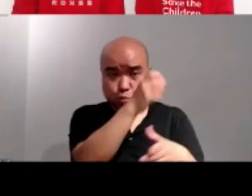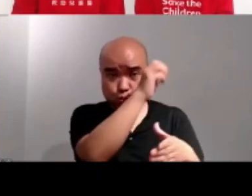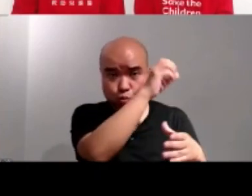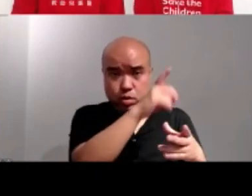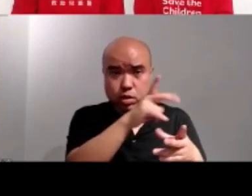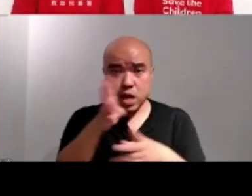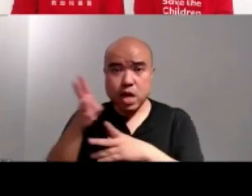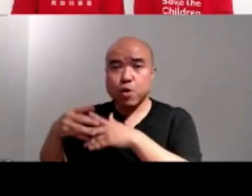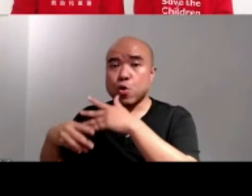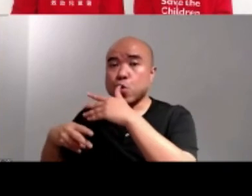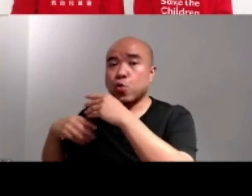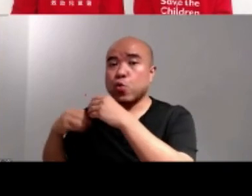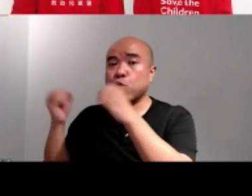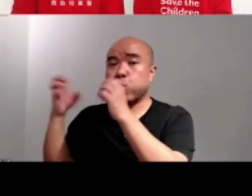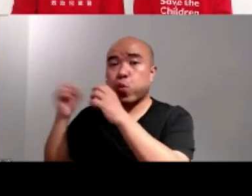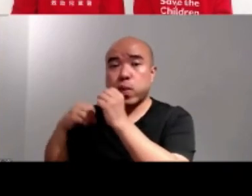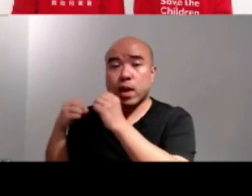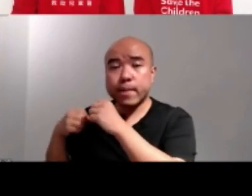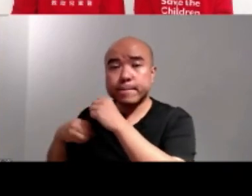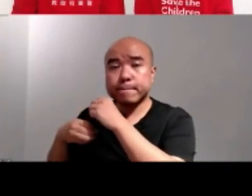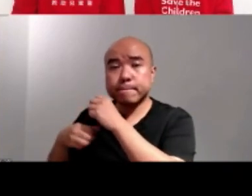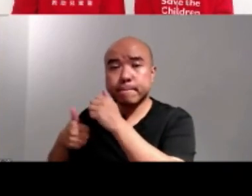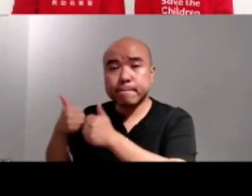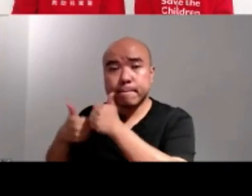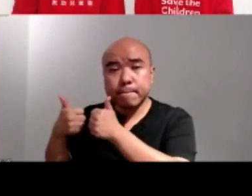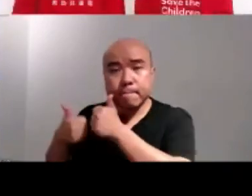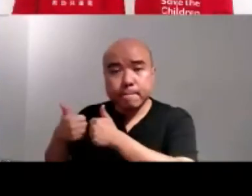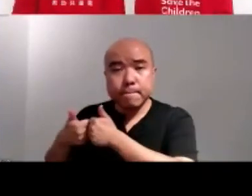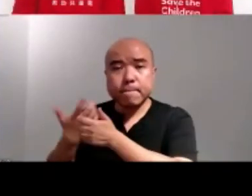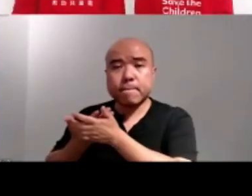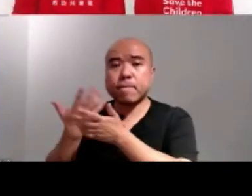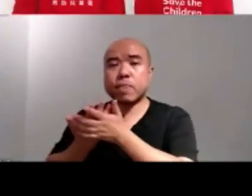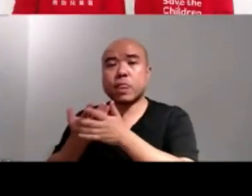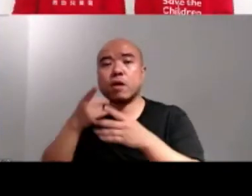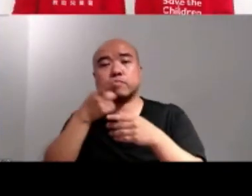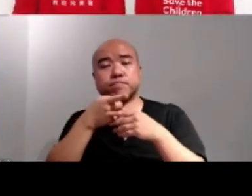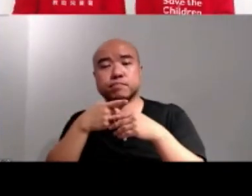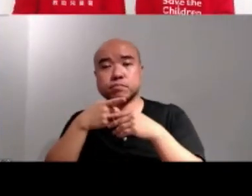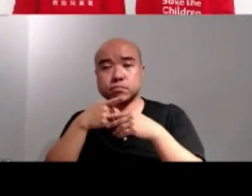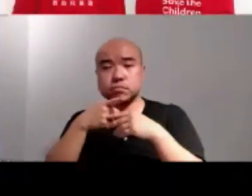we'll even have our debate competition in workshops. And finally, we are filming from April to August.